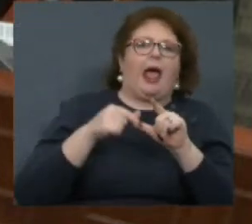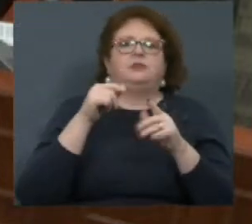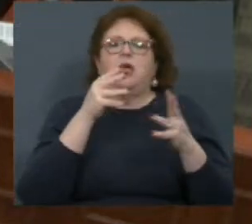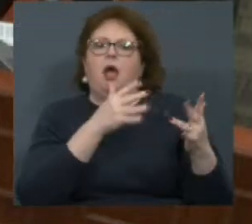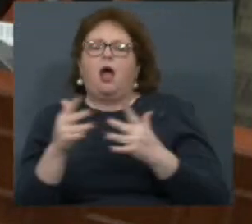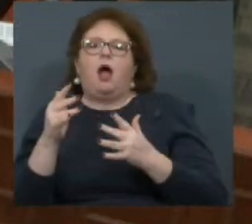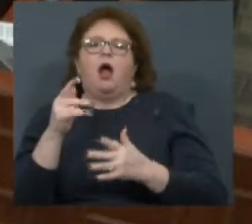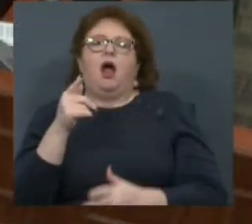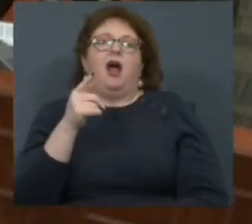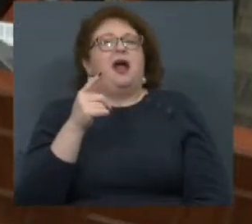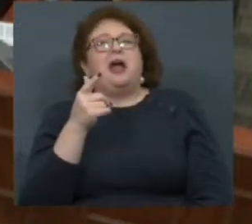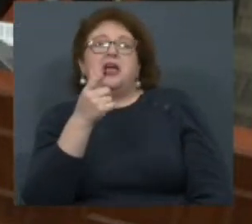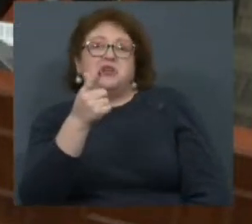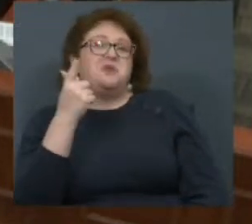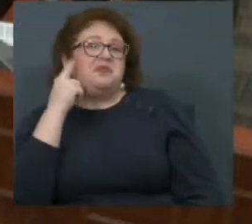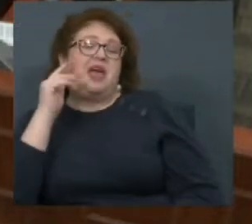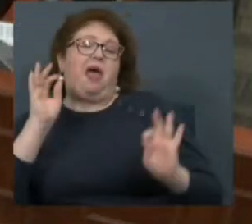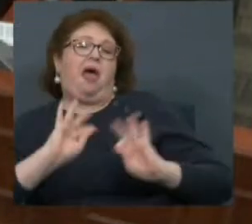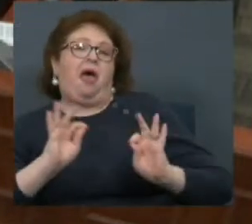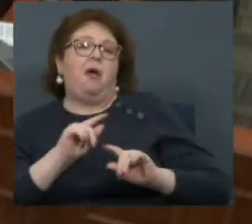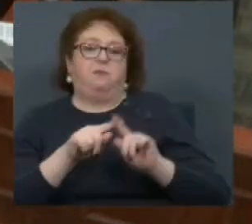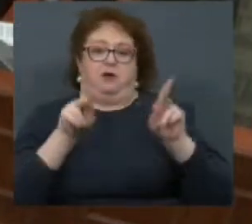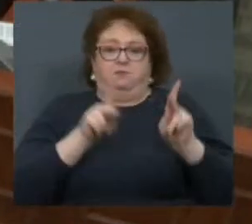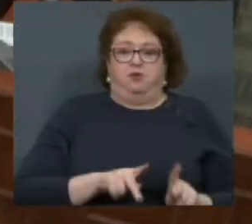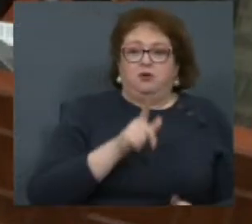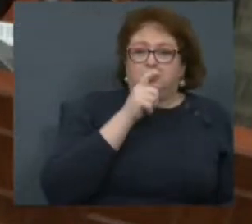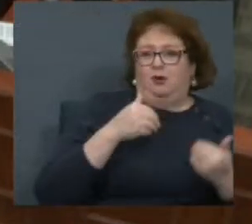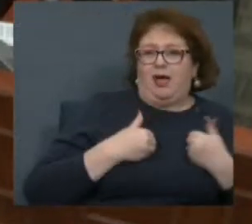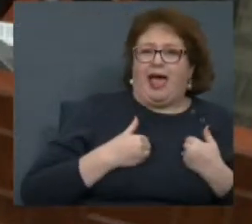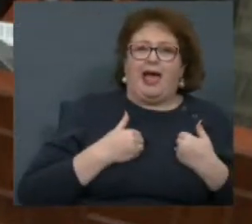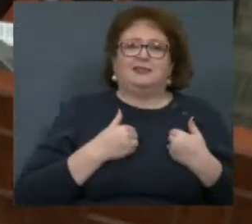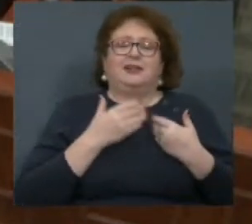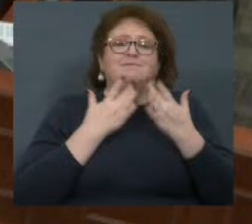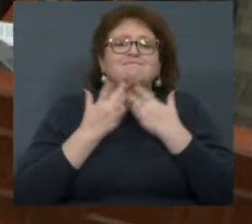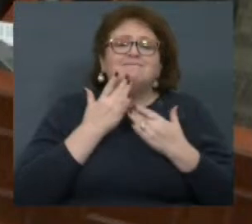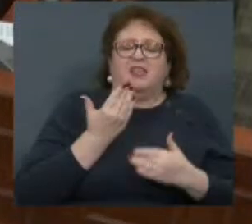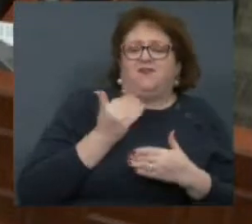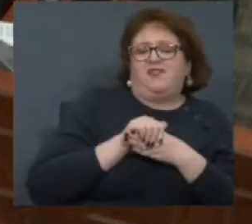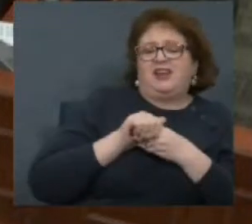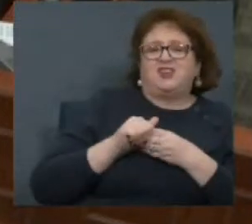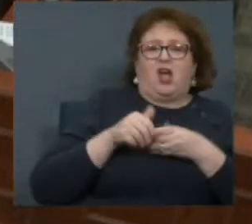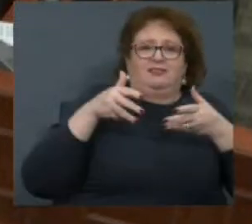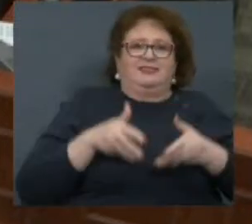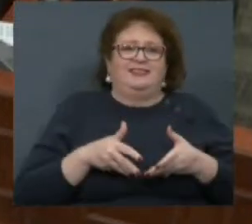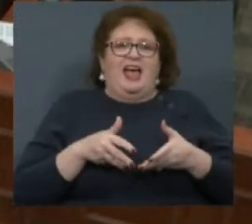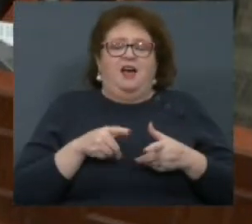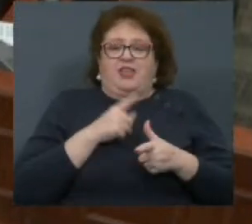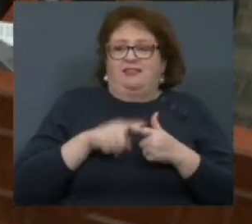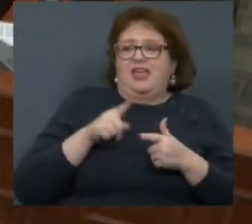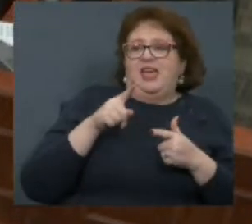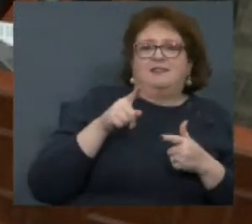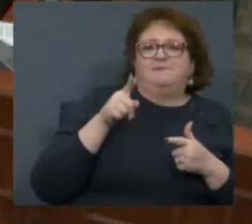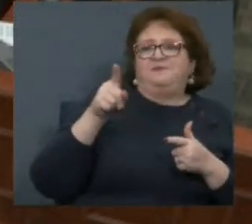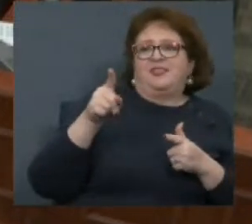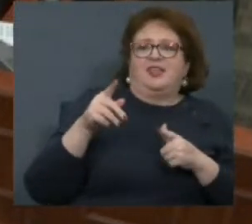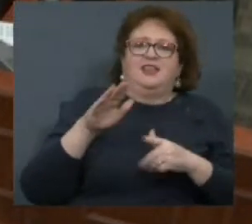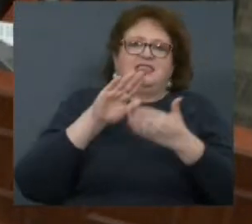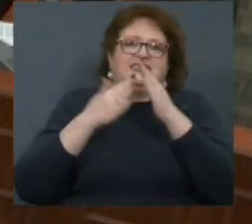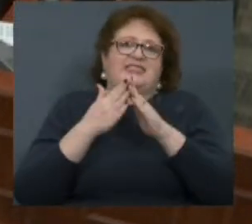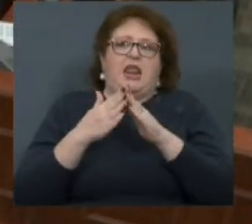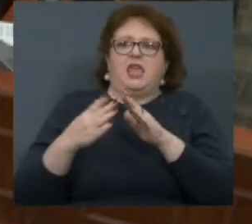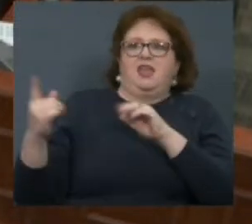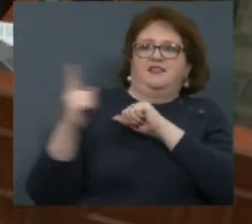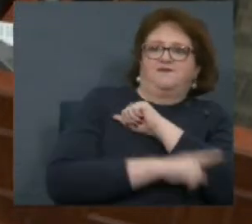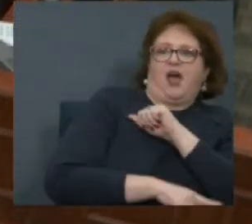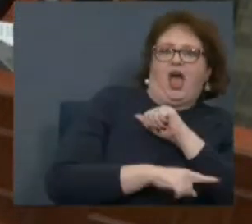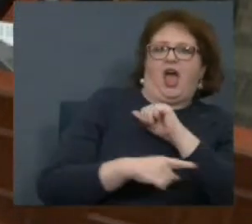got $15 in the bank, after the week's end, and then they got a city fine, and then they got potential, court dates and